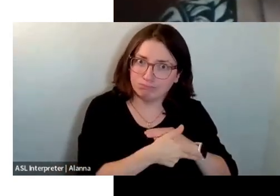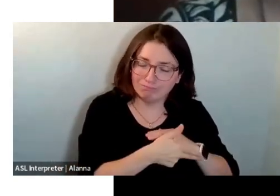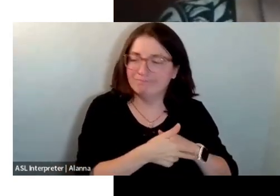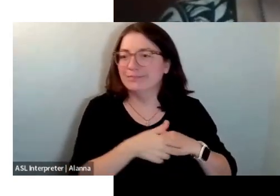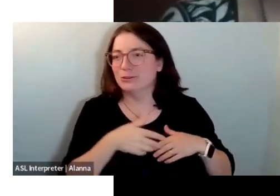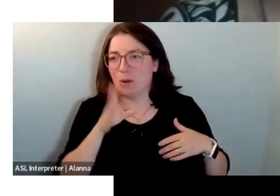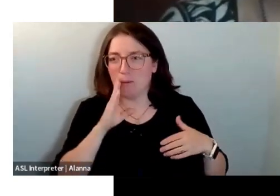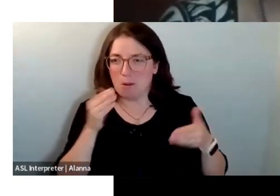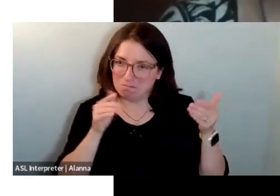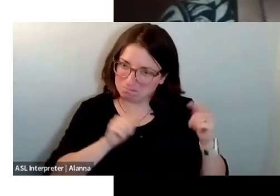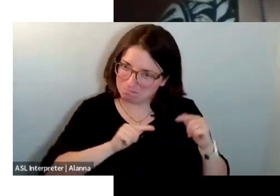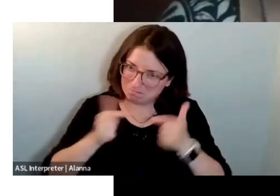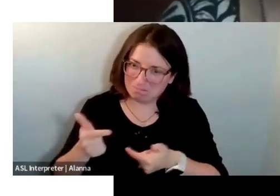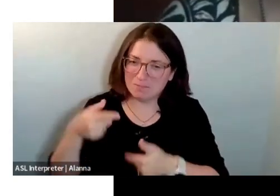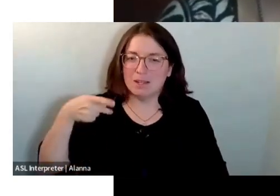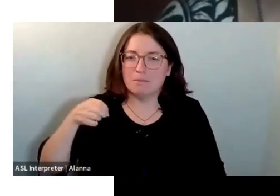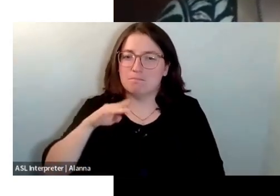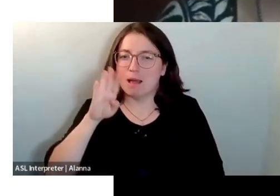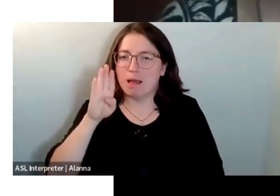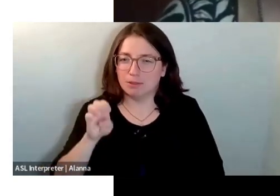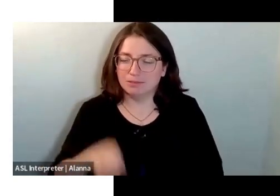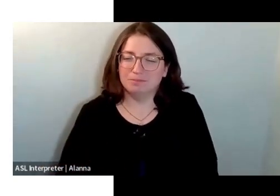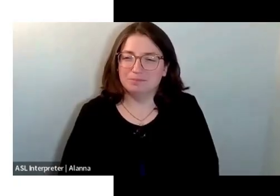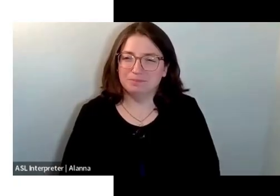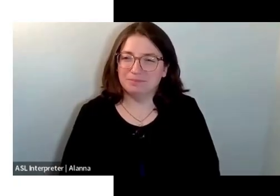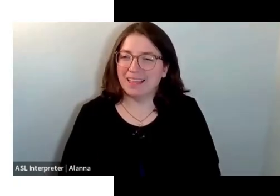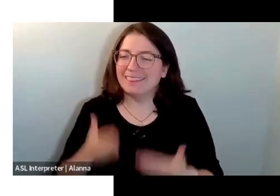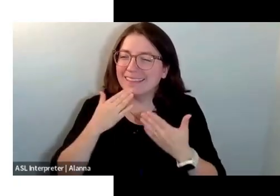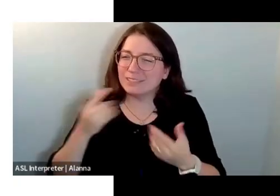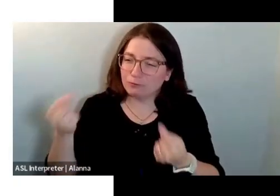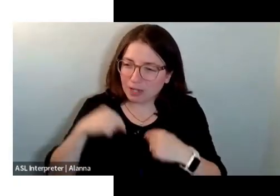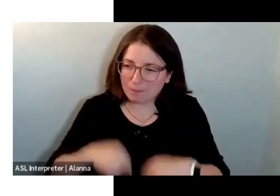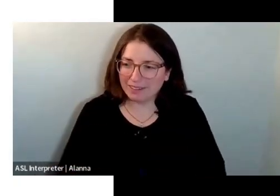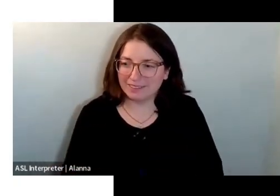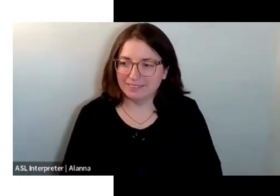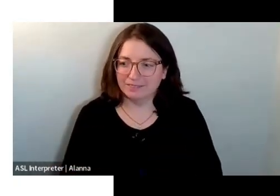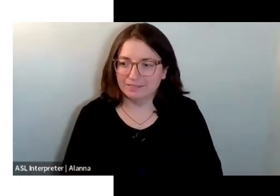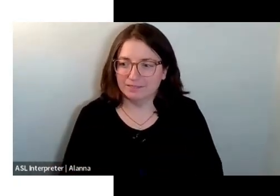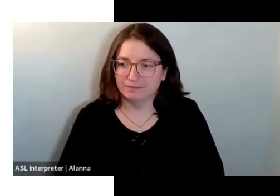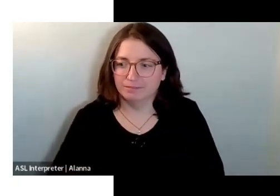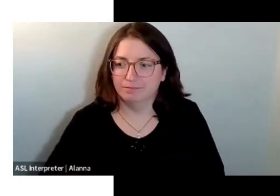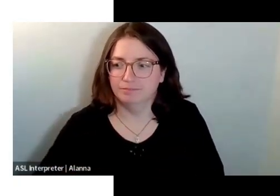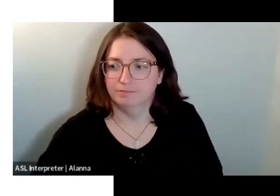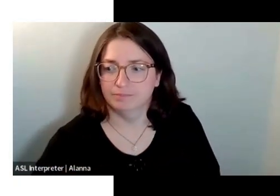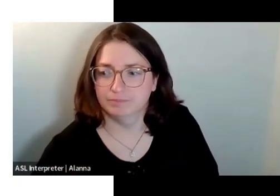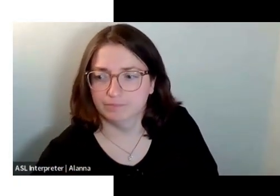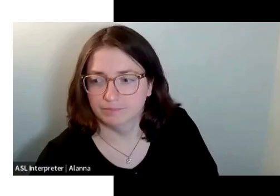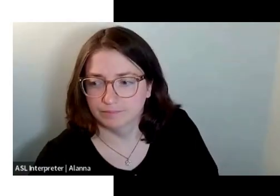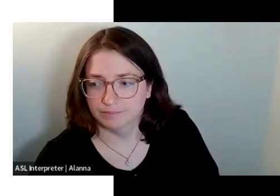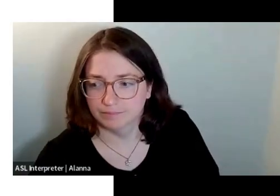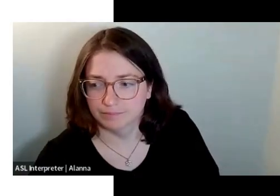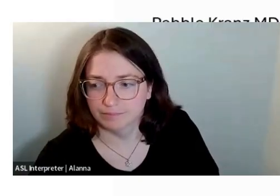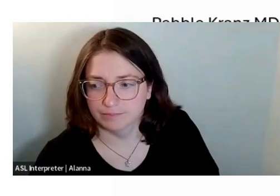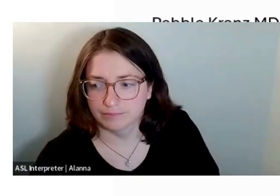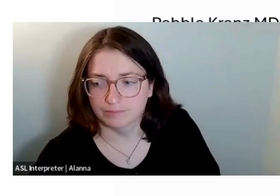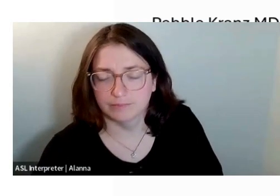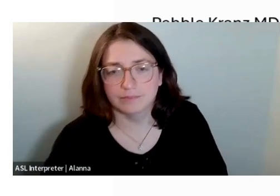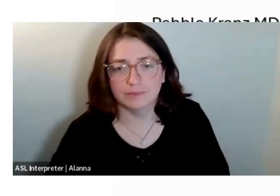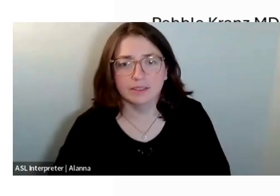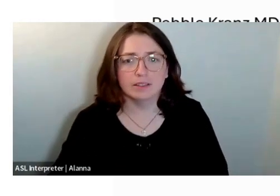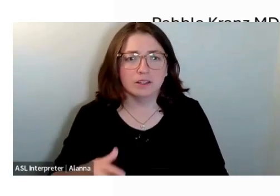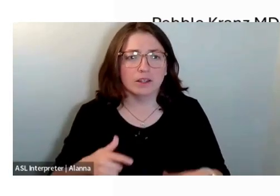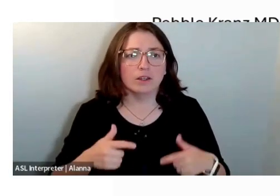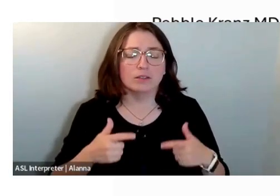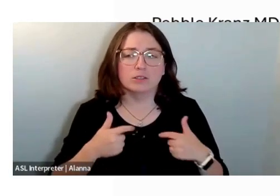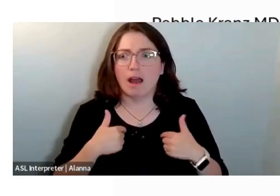ado, take it away, Pebble. Thanks for being here with us. Thank you. I am just